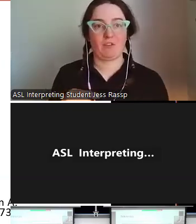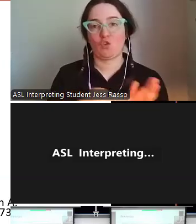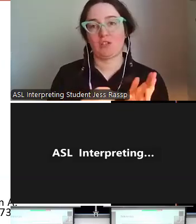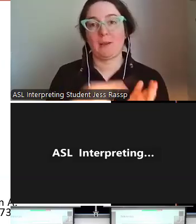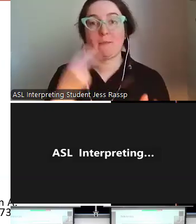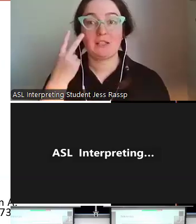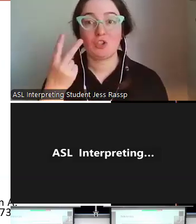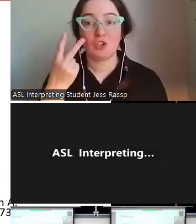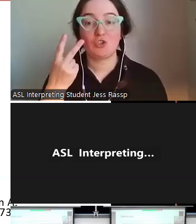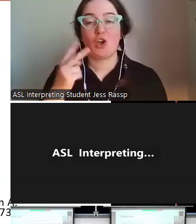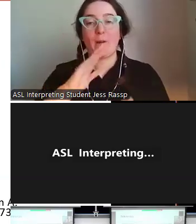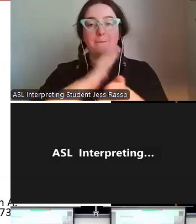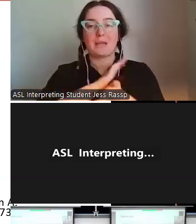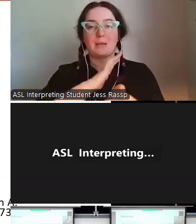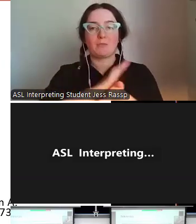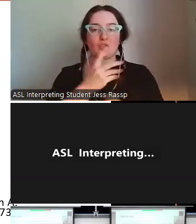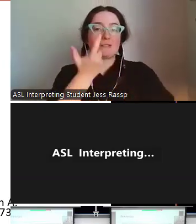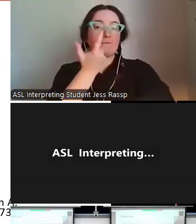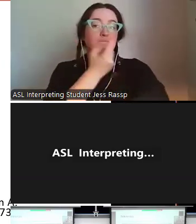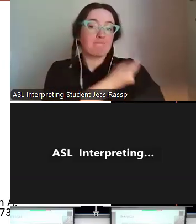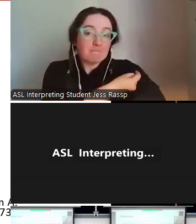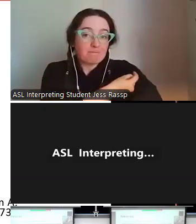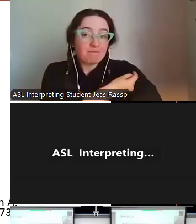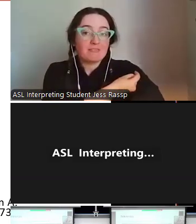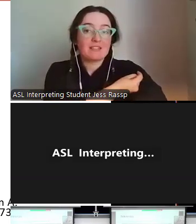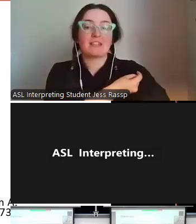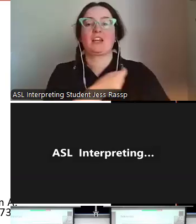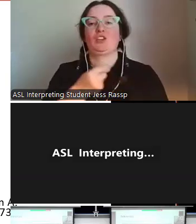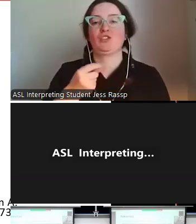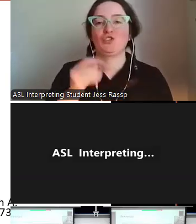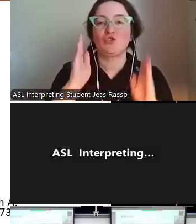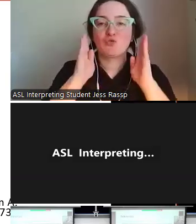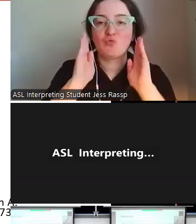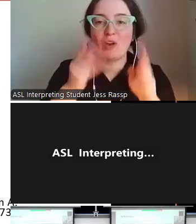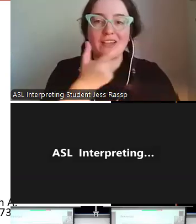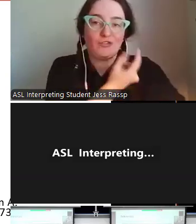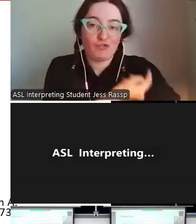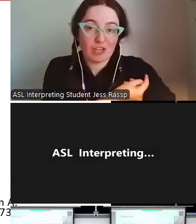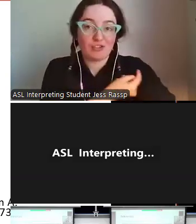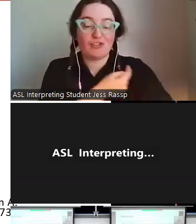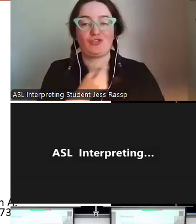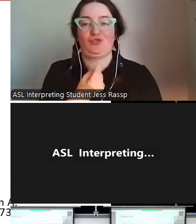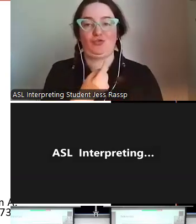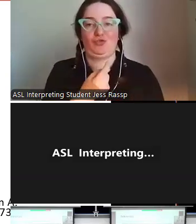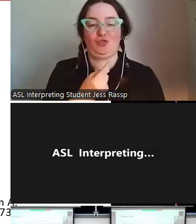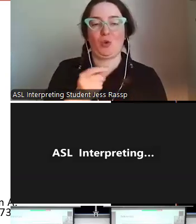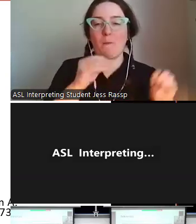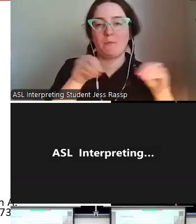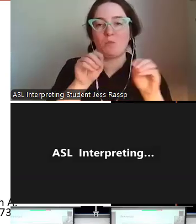the apamid and then just injecting that directly. So that might be able to get it away from the idea of having